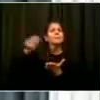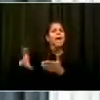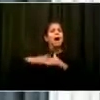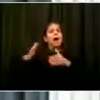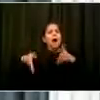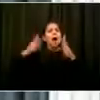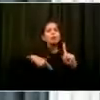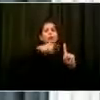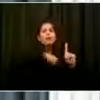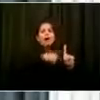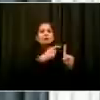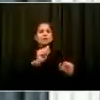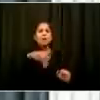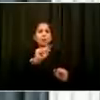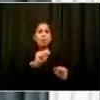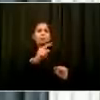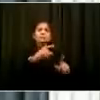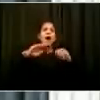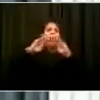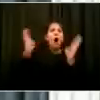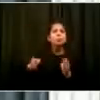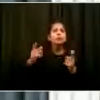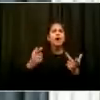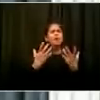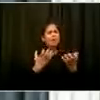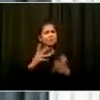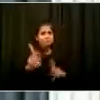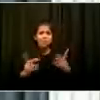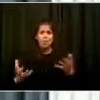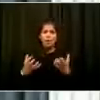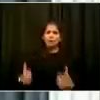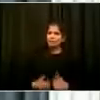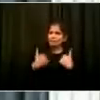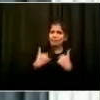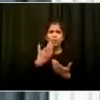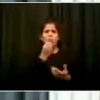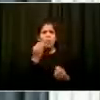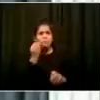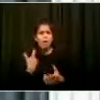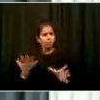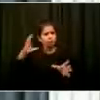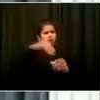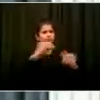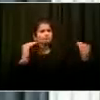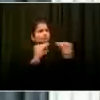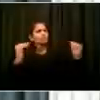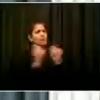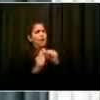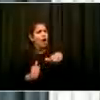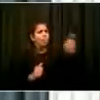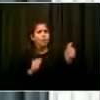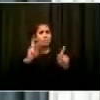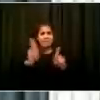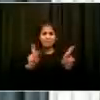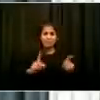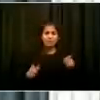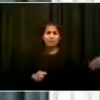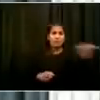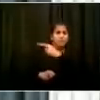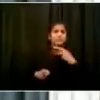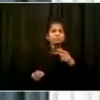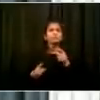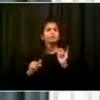that in our housing policies. Our new policy is effective immediately. It will be in a request for proposals that HPD